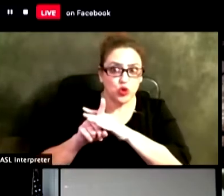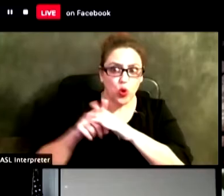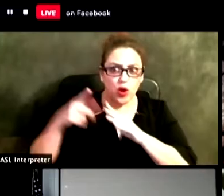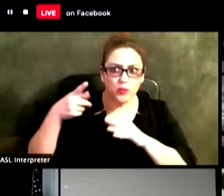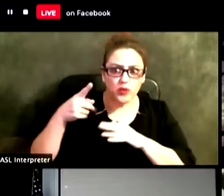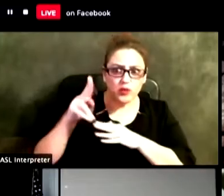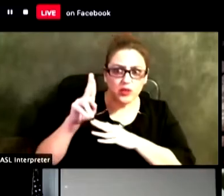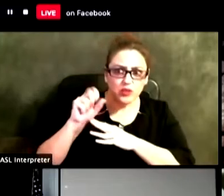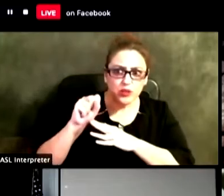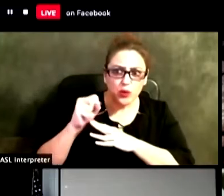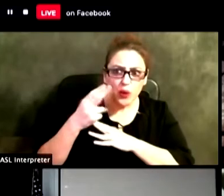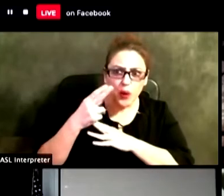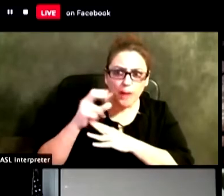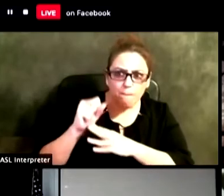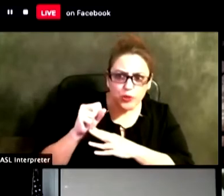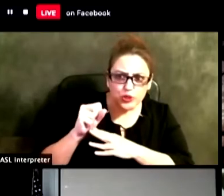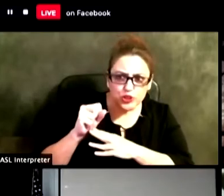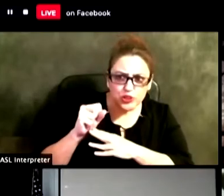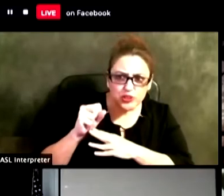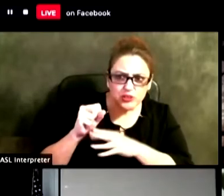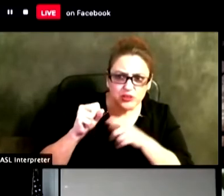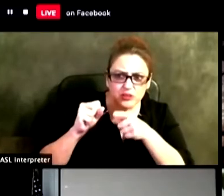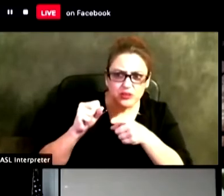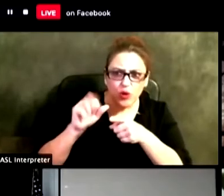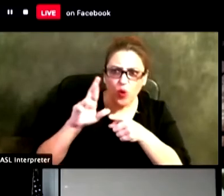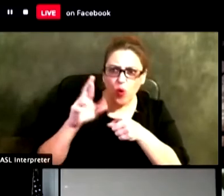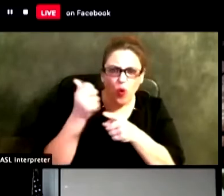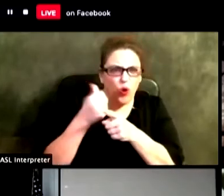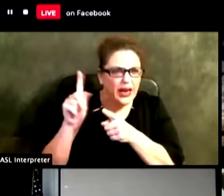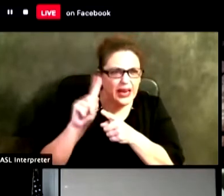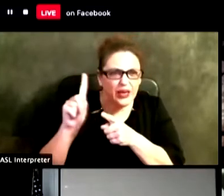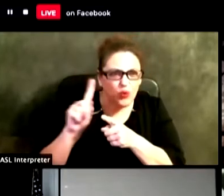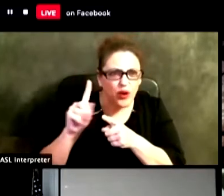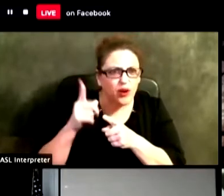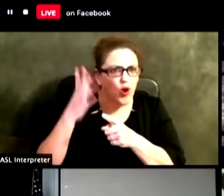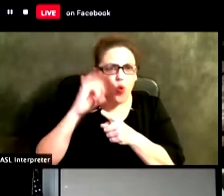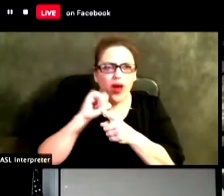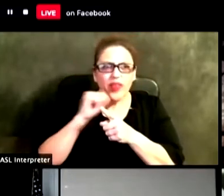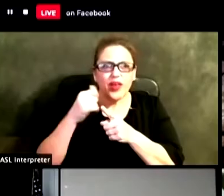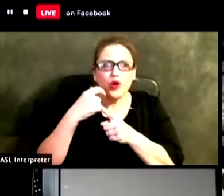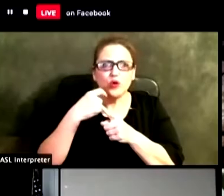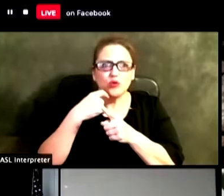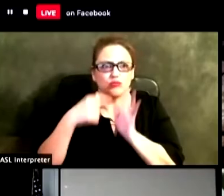that, or anywhere really, they don't identify themselves